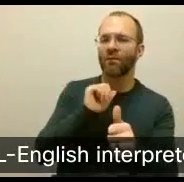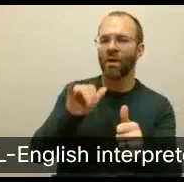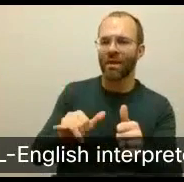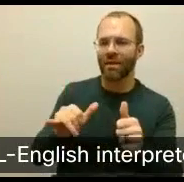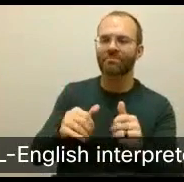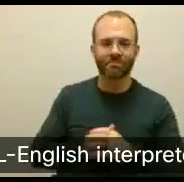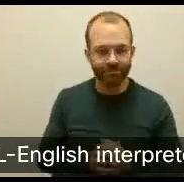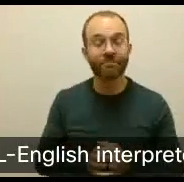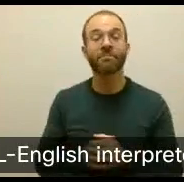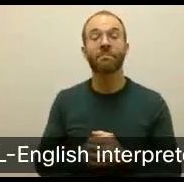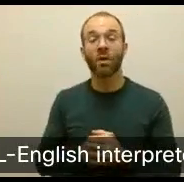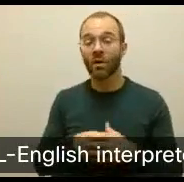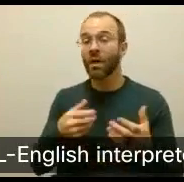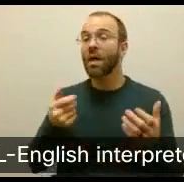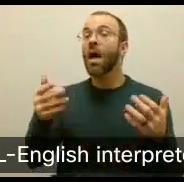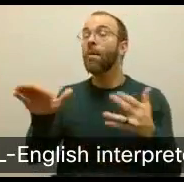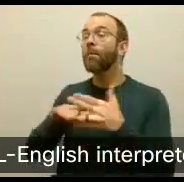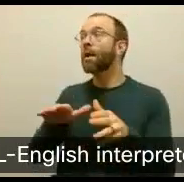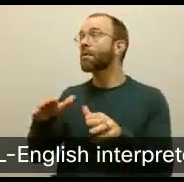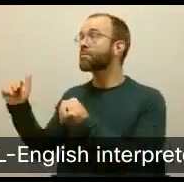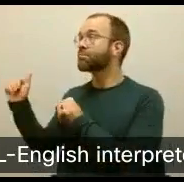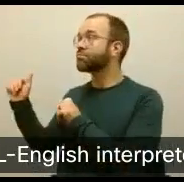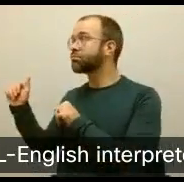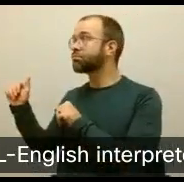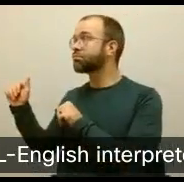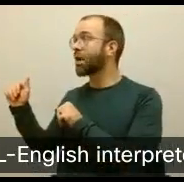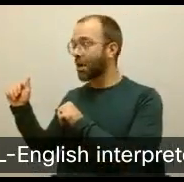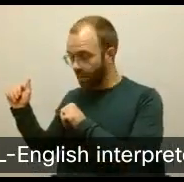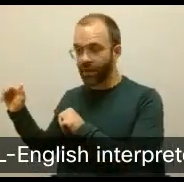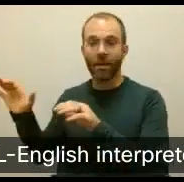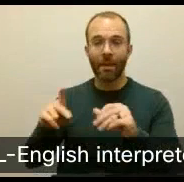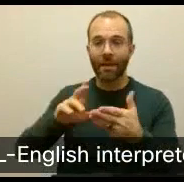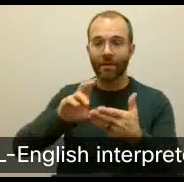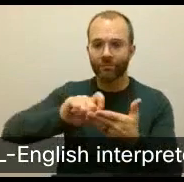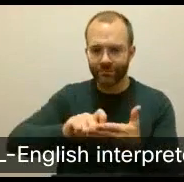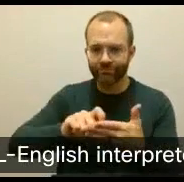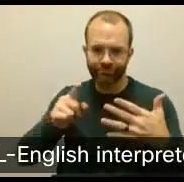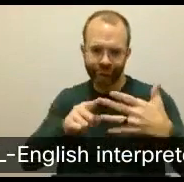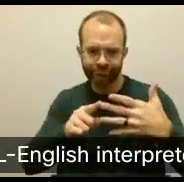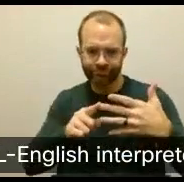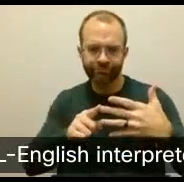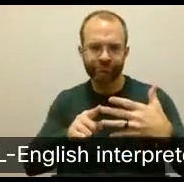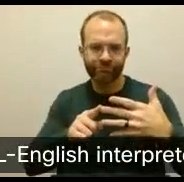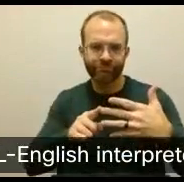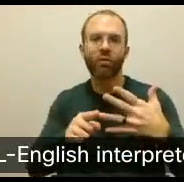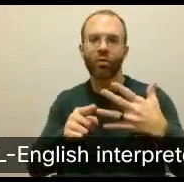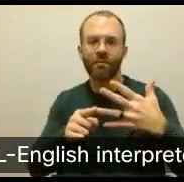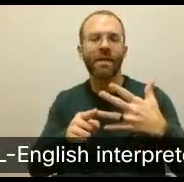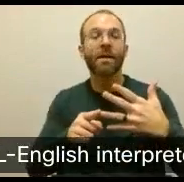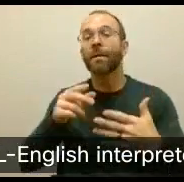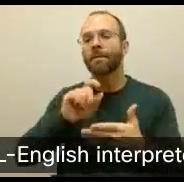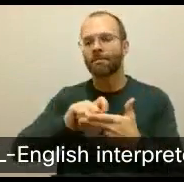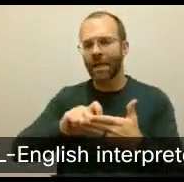given yourself a bit of a break, then it's time to write your paraphrase. And I would start by stating the main idea, which you've noted